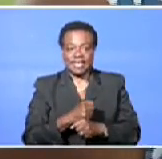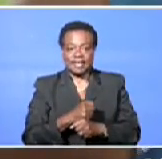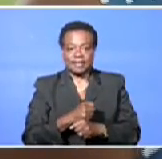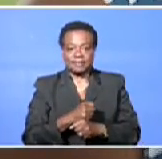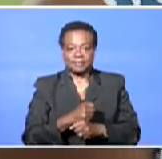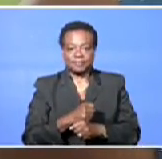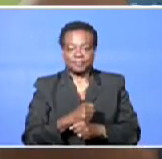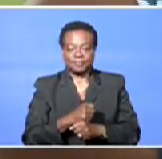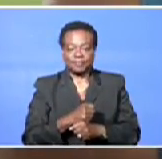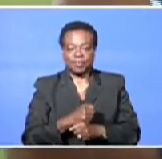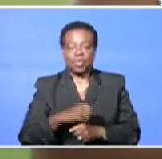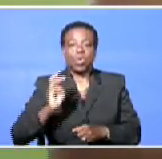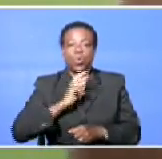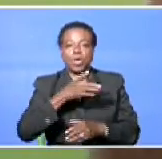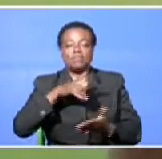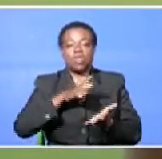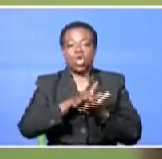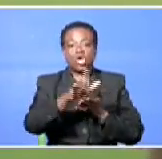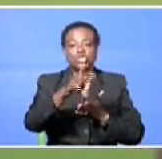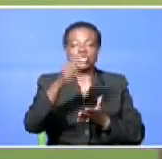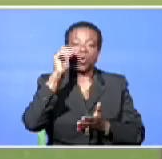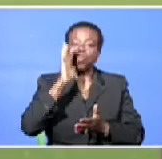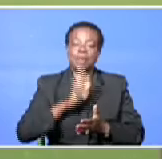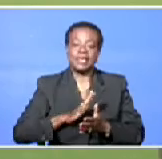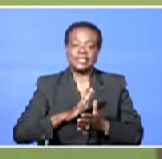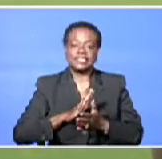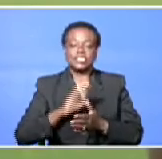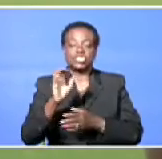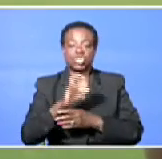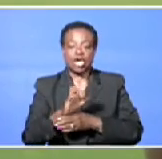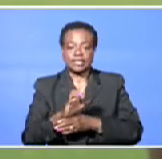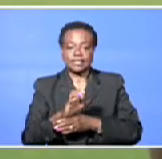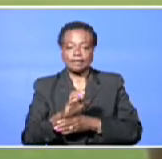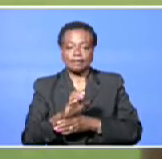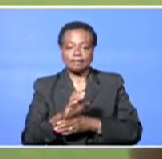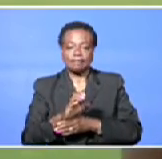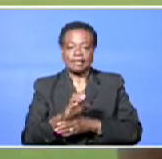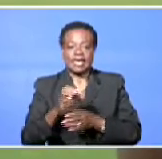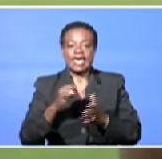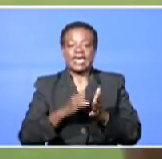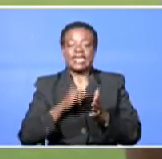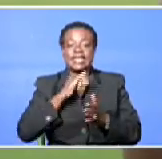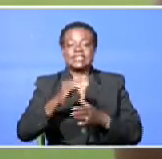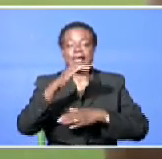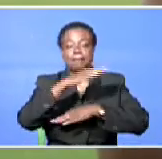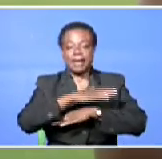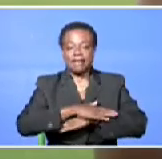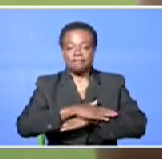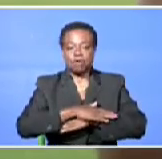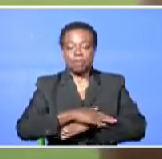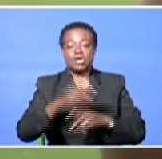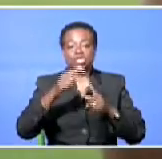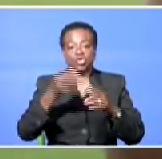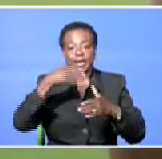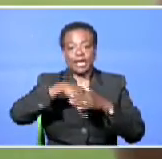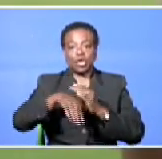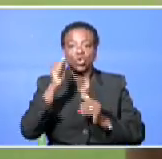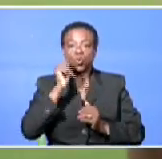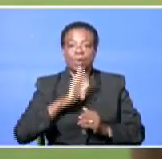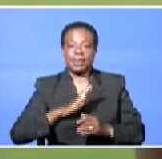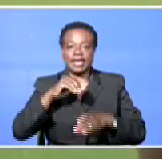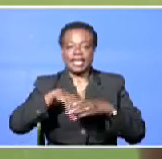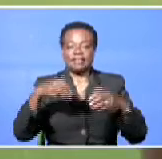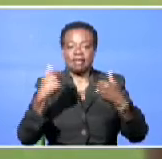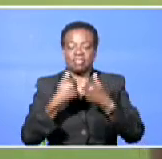R&A has launched the Women's Charter, and it is definitely a platform to include women in the game.